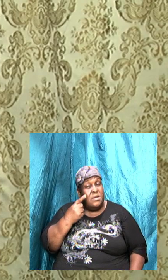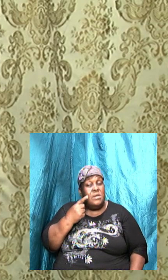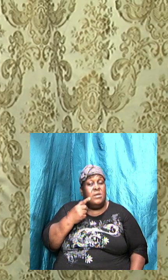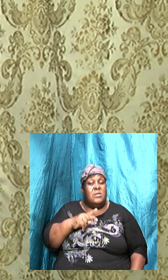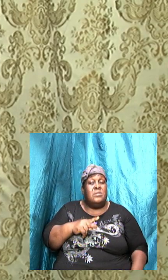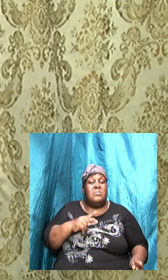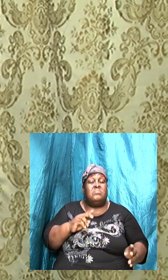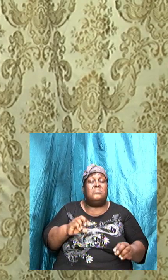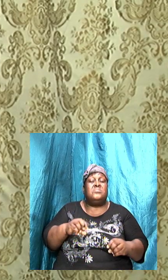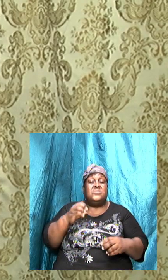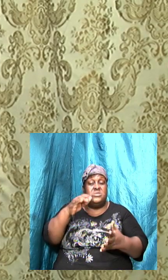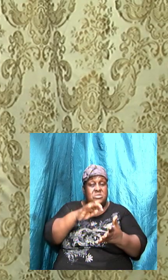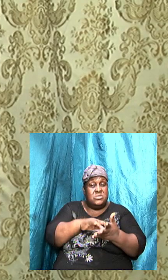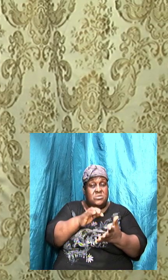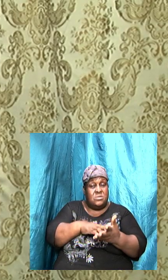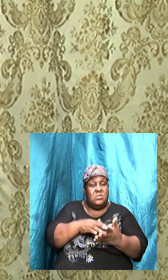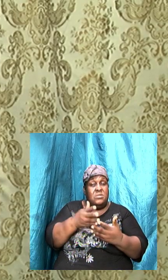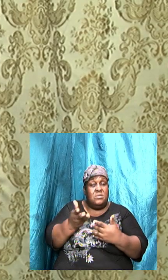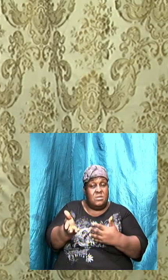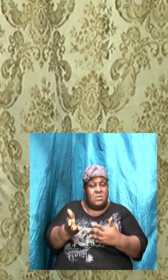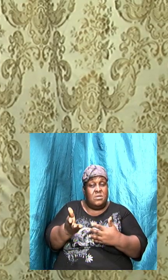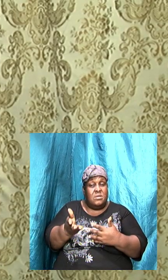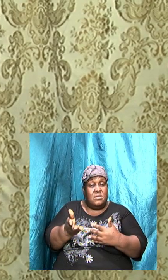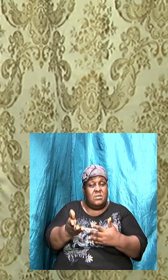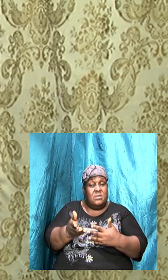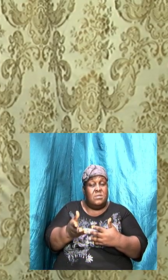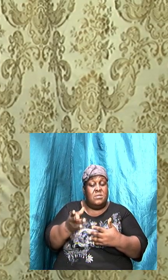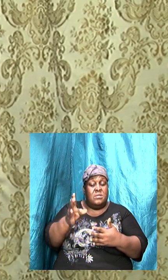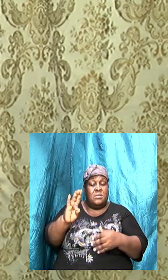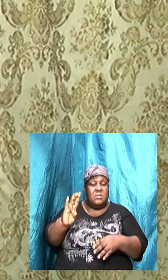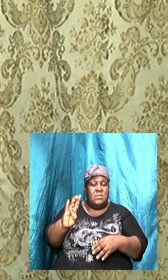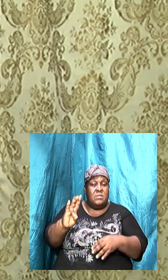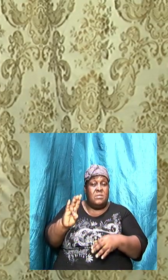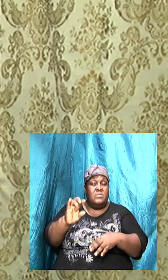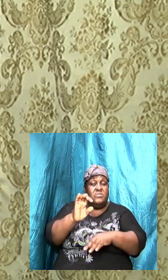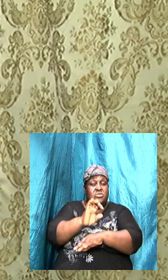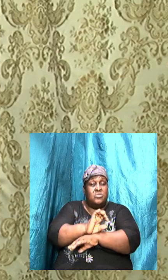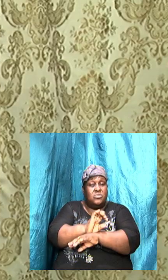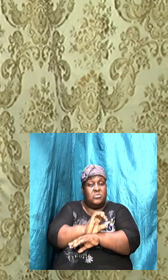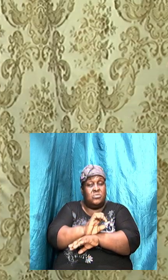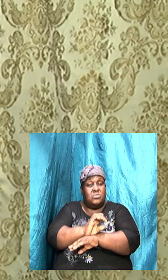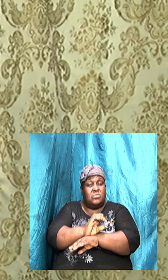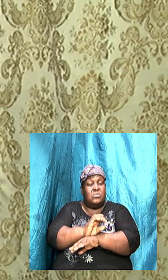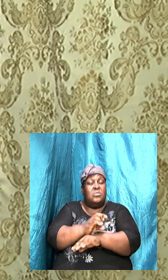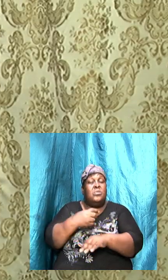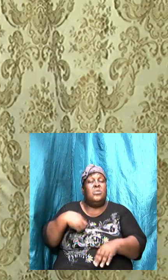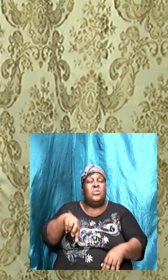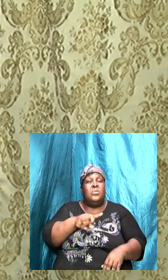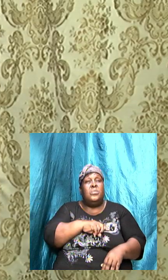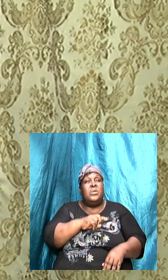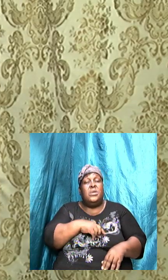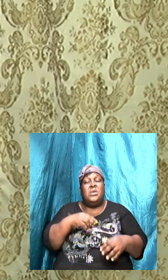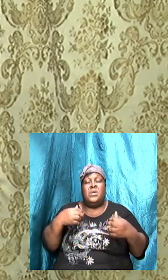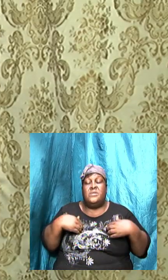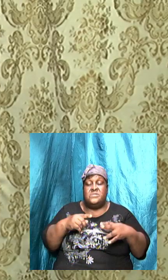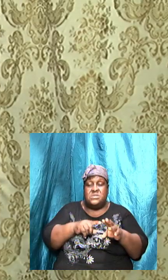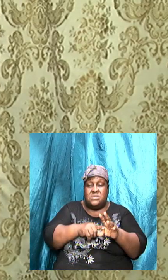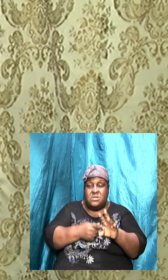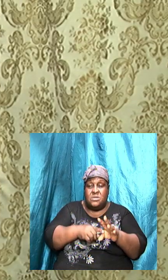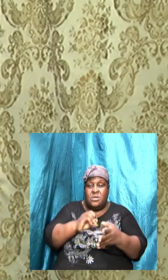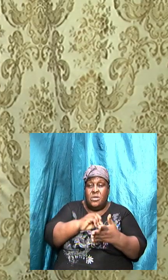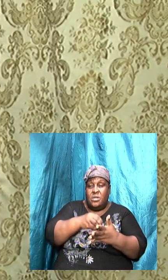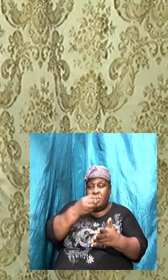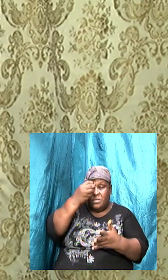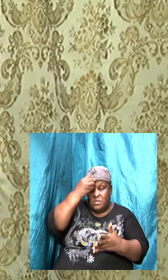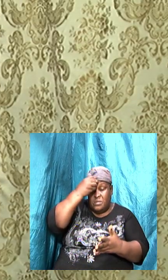these based on the book as literal, seven literal churches. And we would have already started